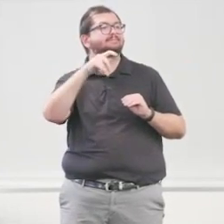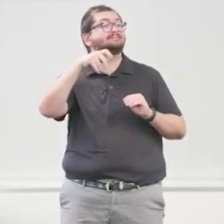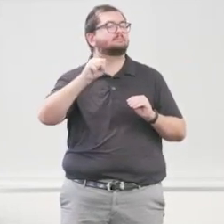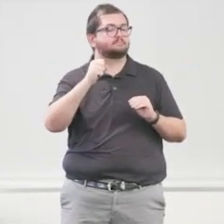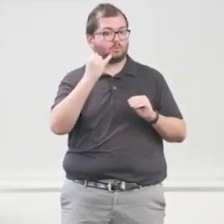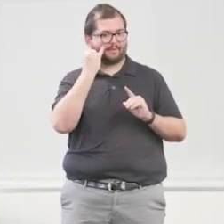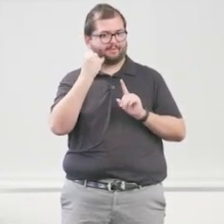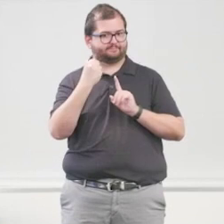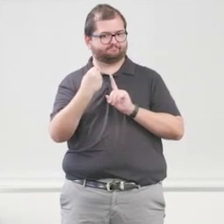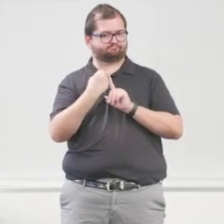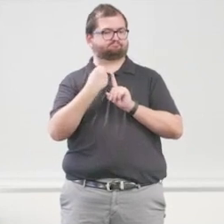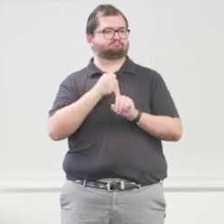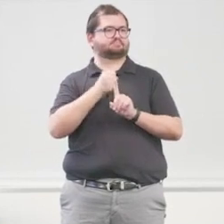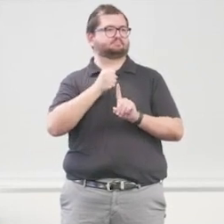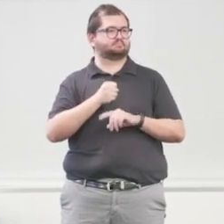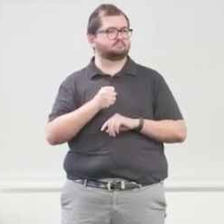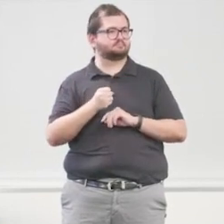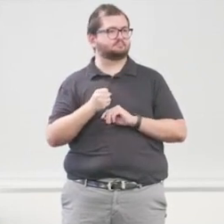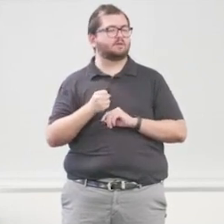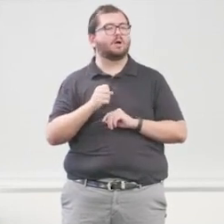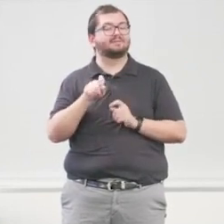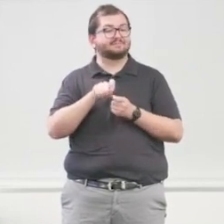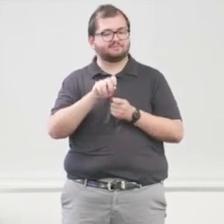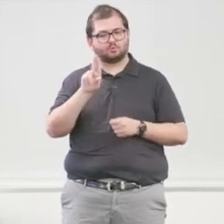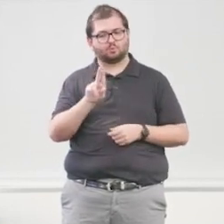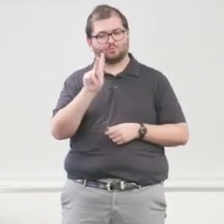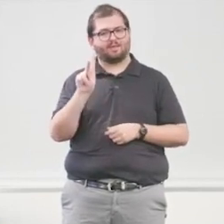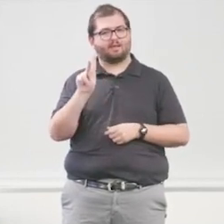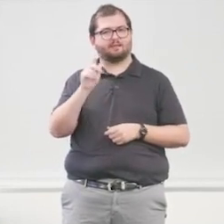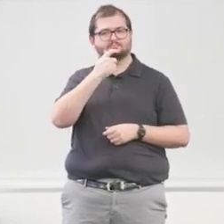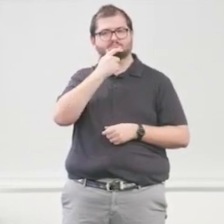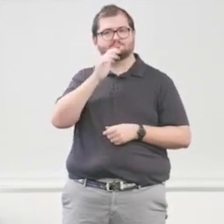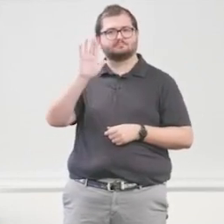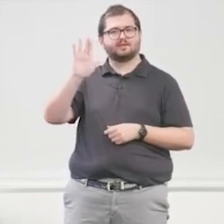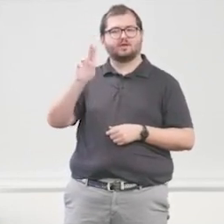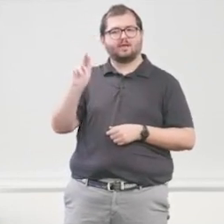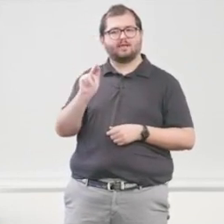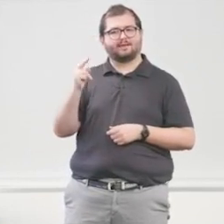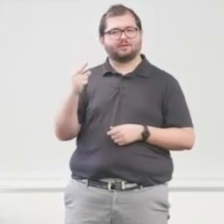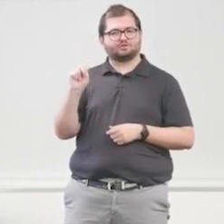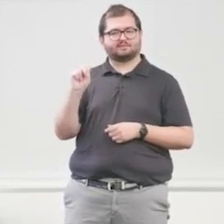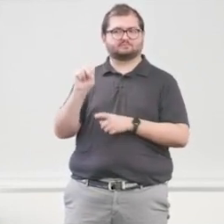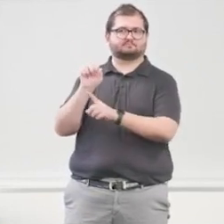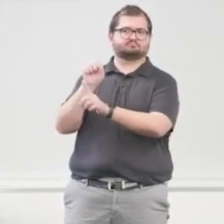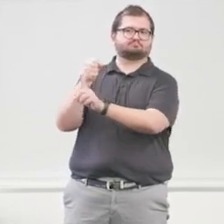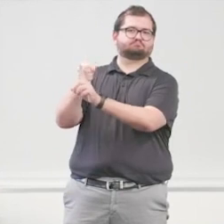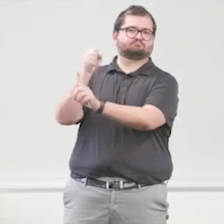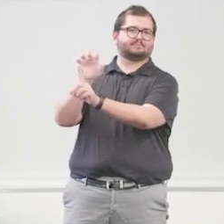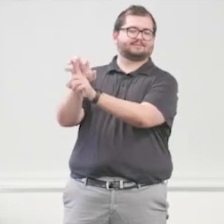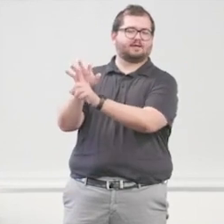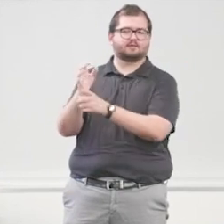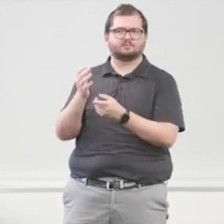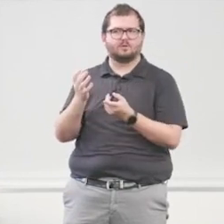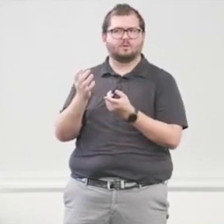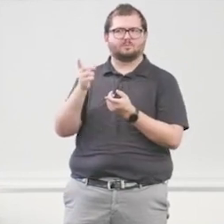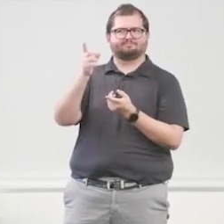cyber attack, especially like the UK's NHS was attacked. What were some top tips that helped them